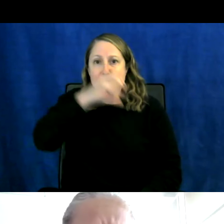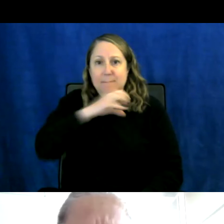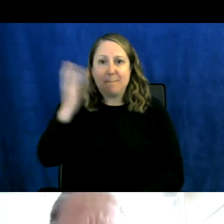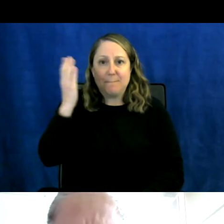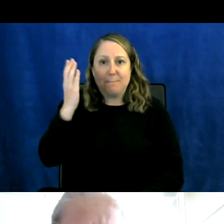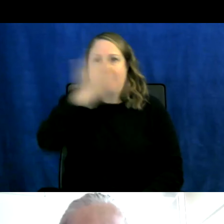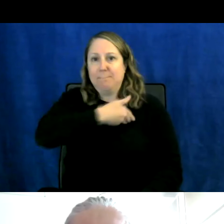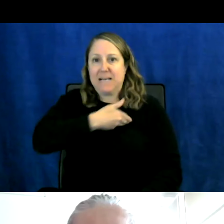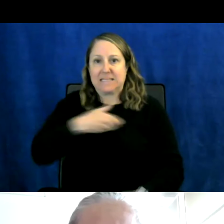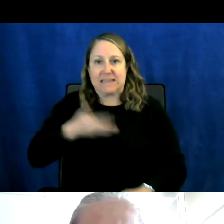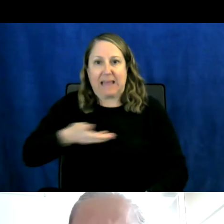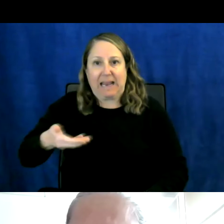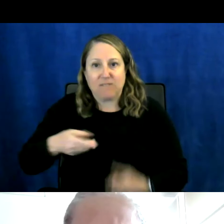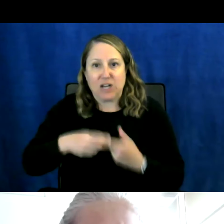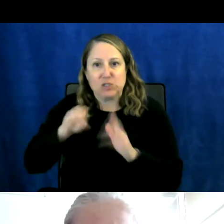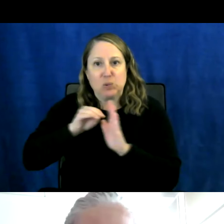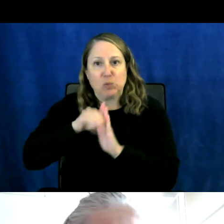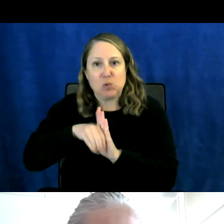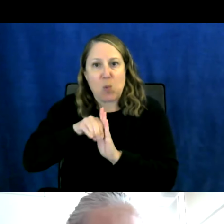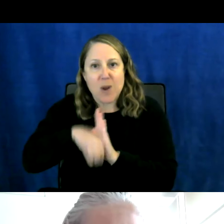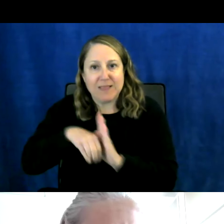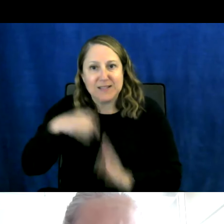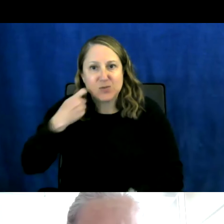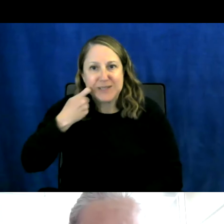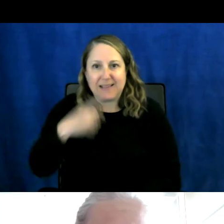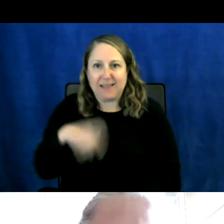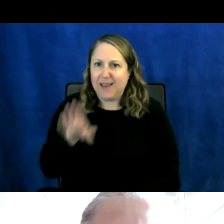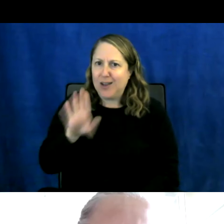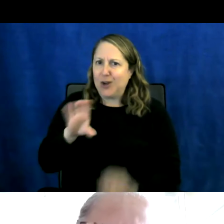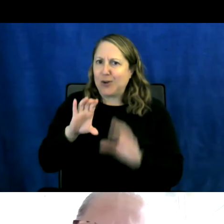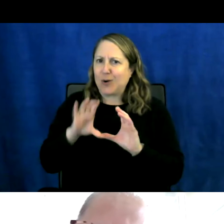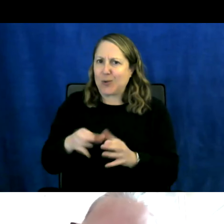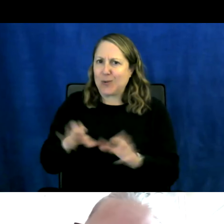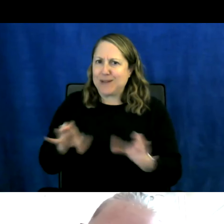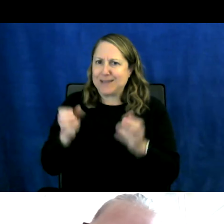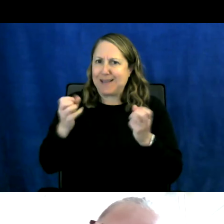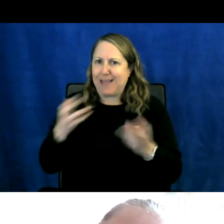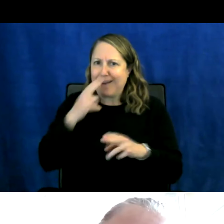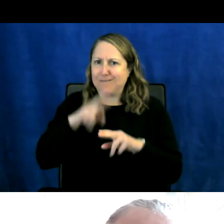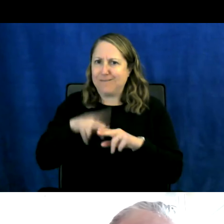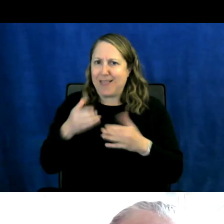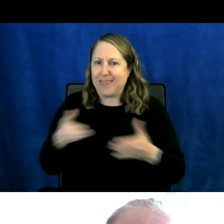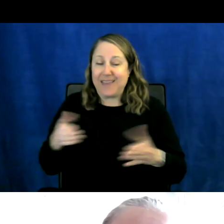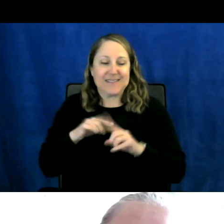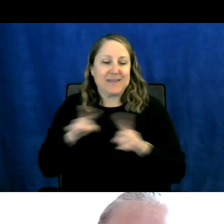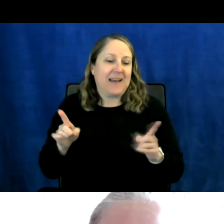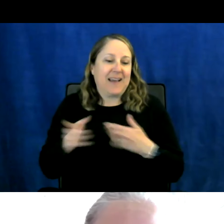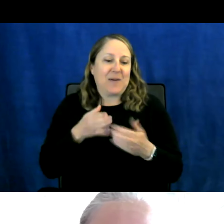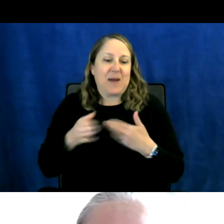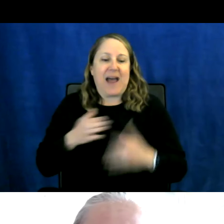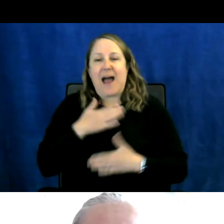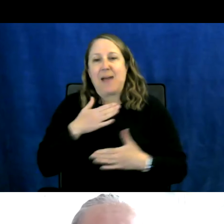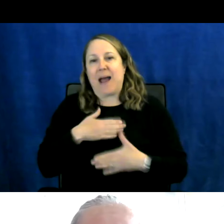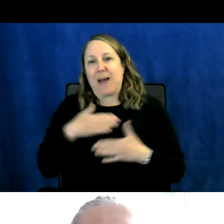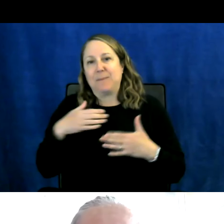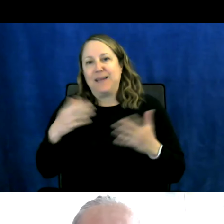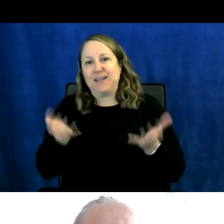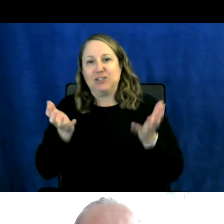ago. So your guys' group does a lot of really fun things, but super happy to be talking with